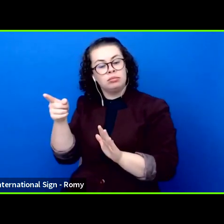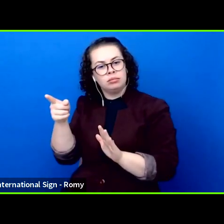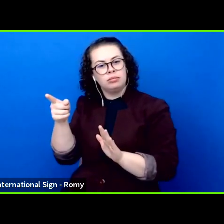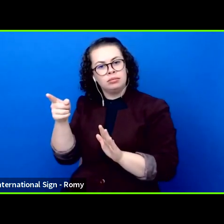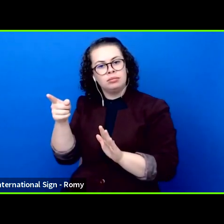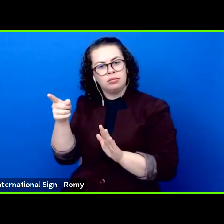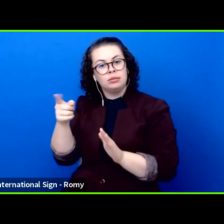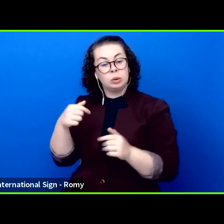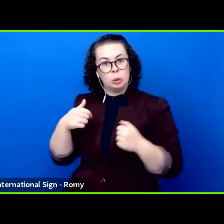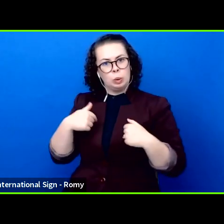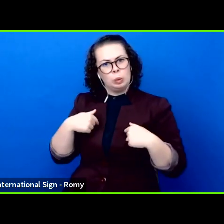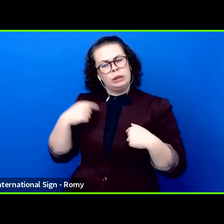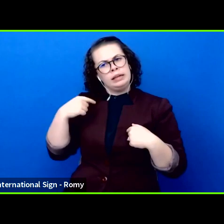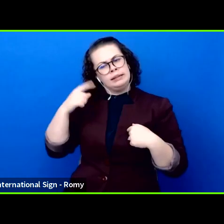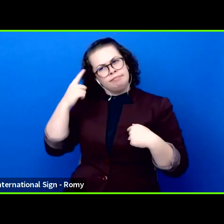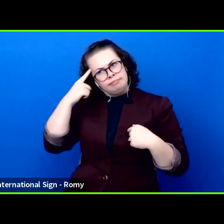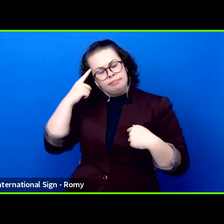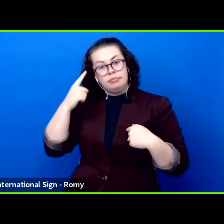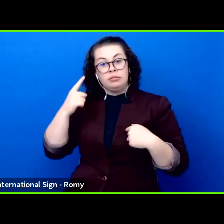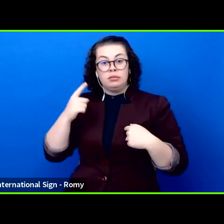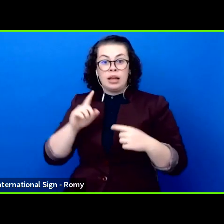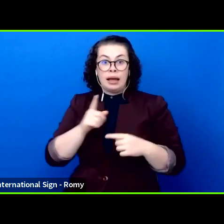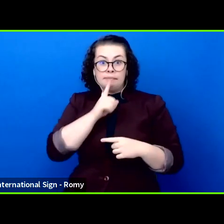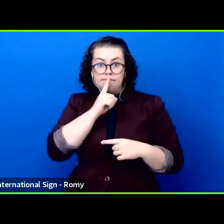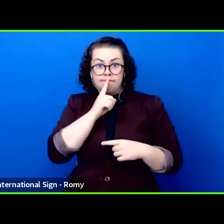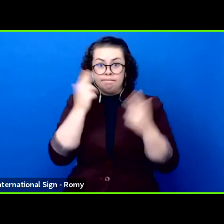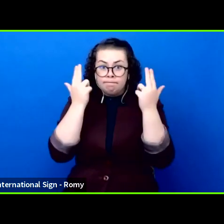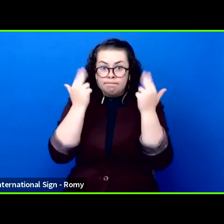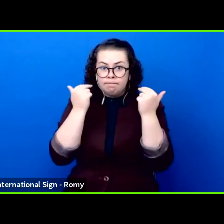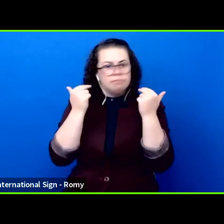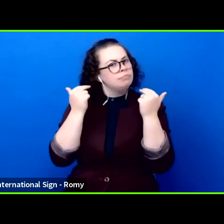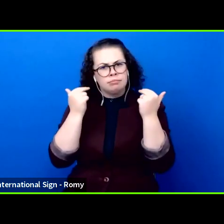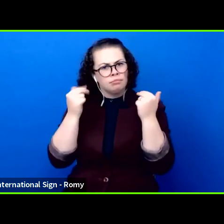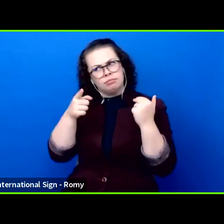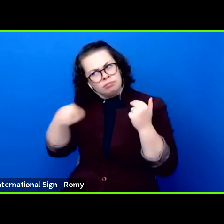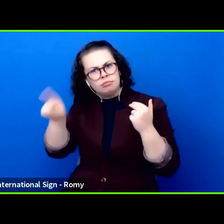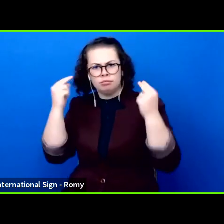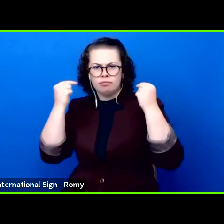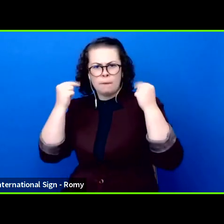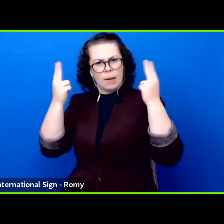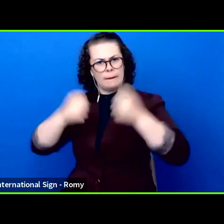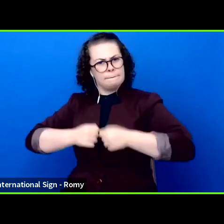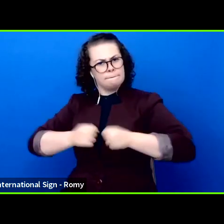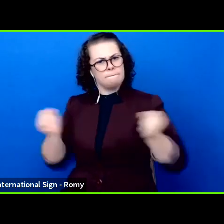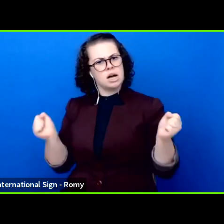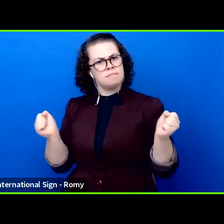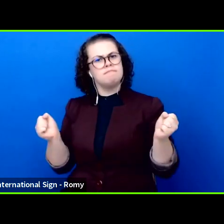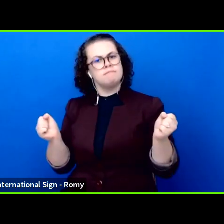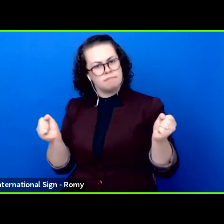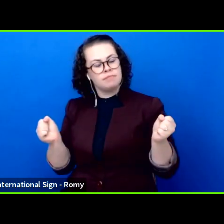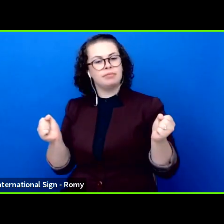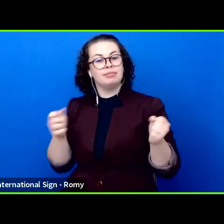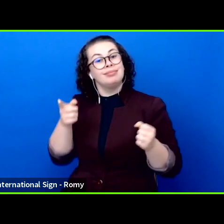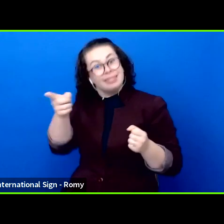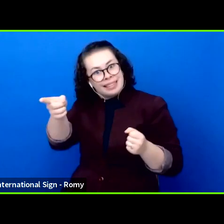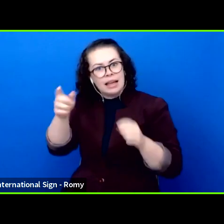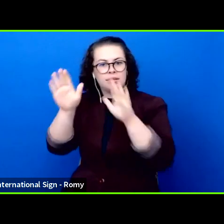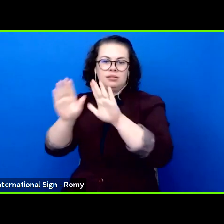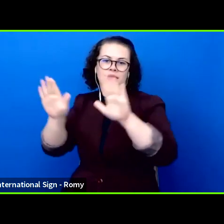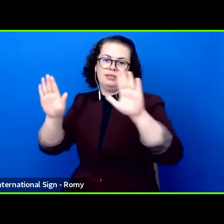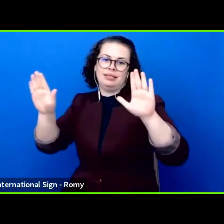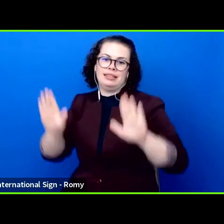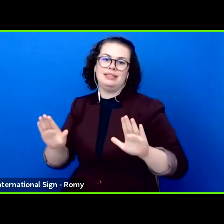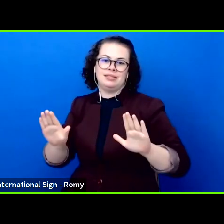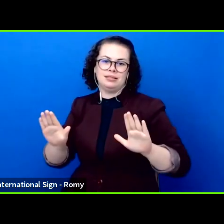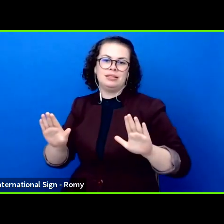here without reservation. Theater insists on differentiation because only in this way it can